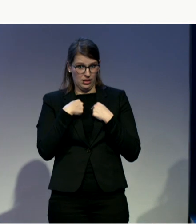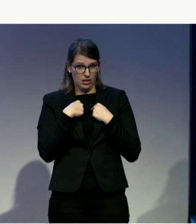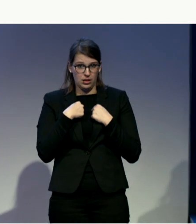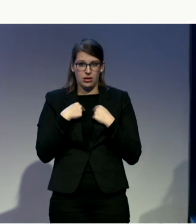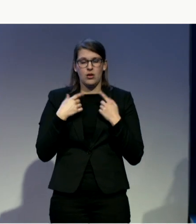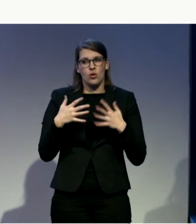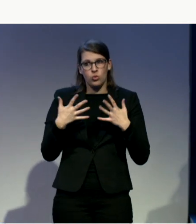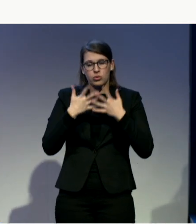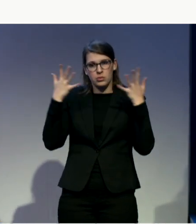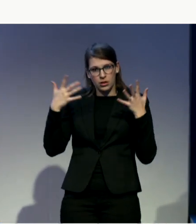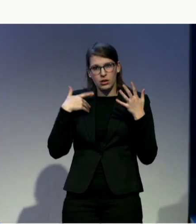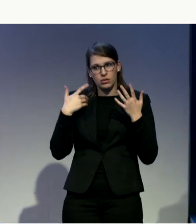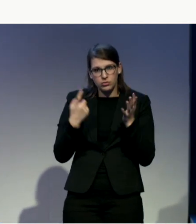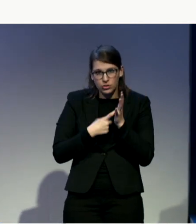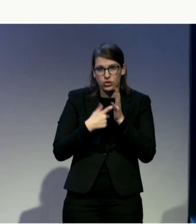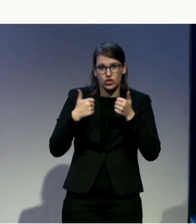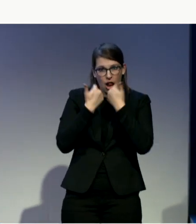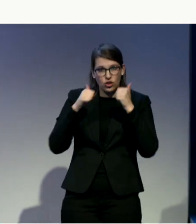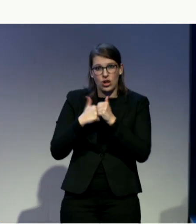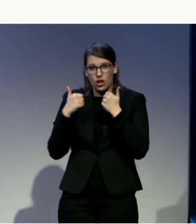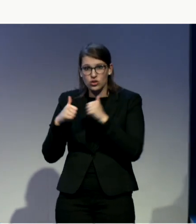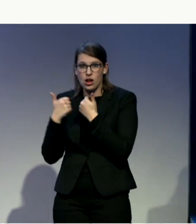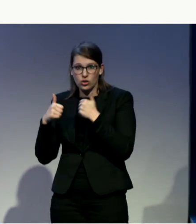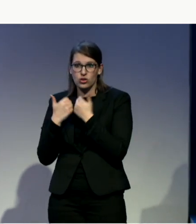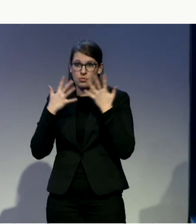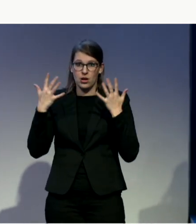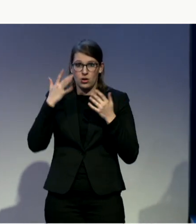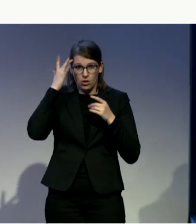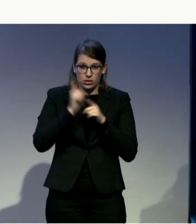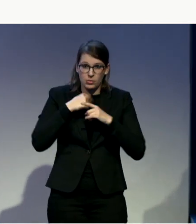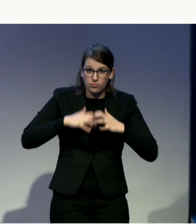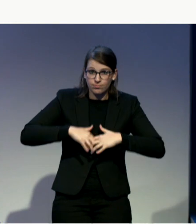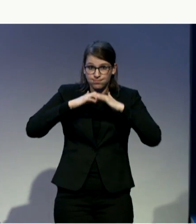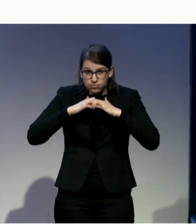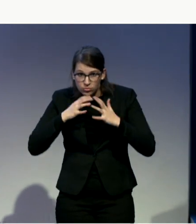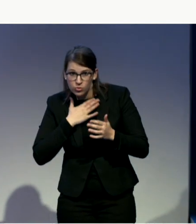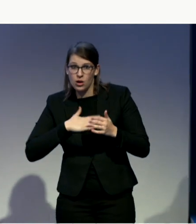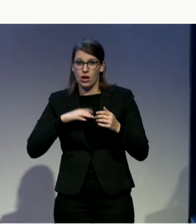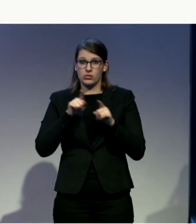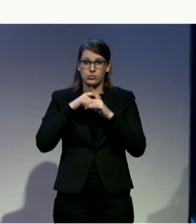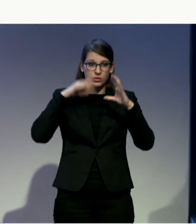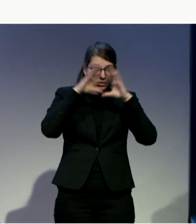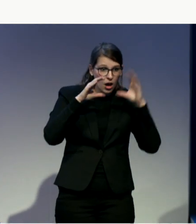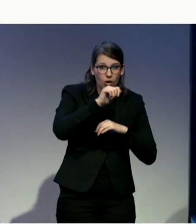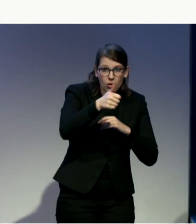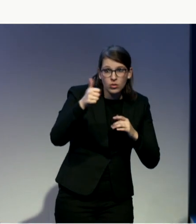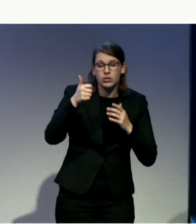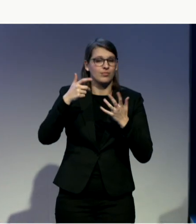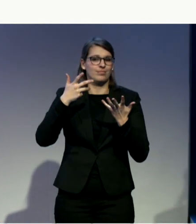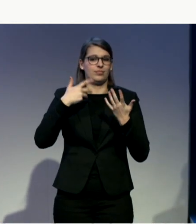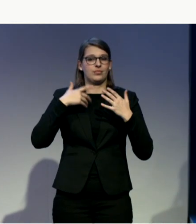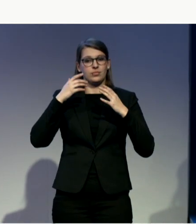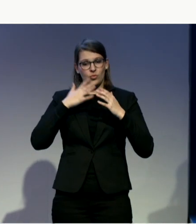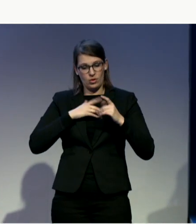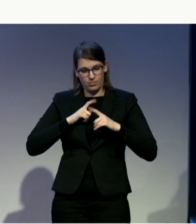a platform for upcoming women and young filmmakers. So to me, what I would love the industry